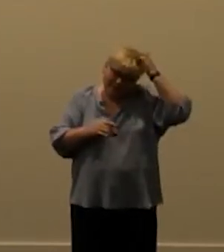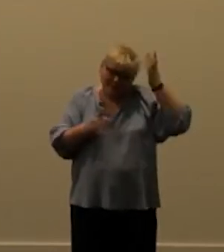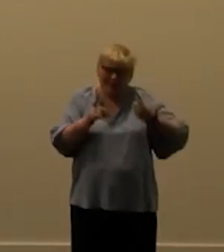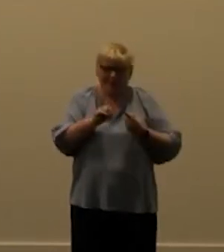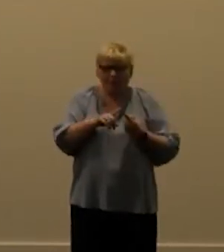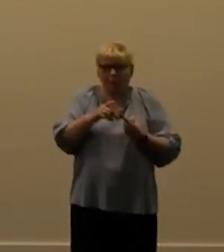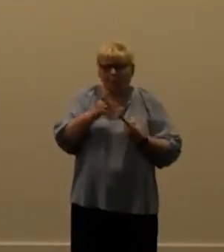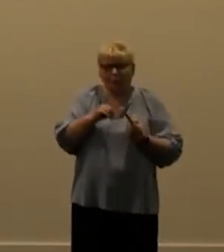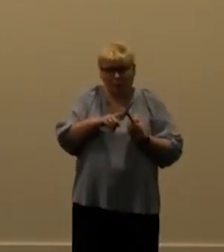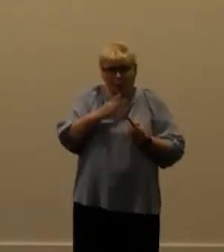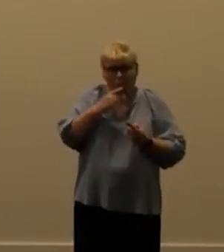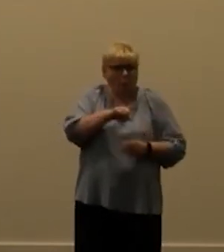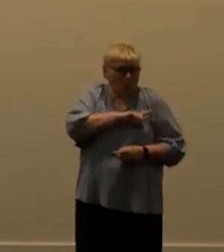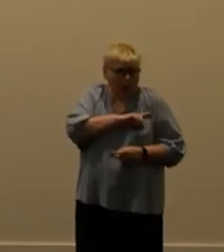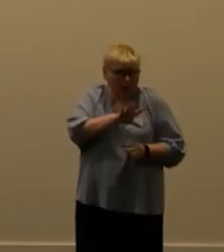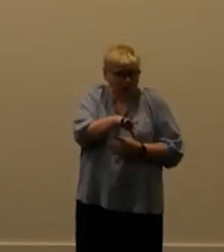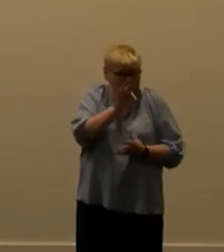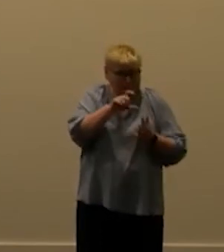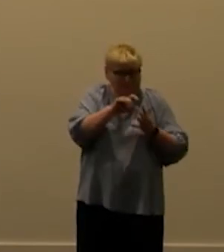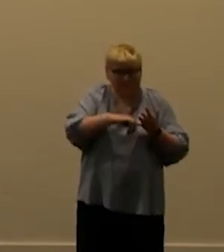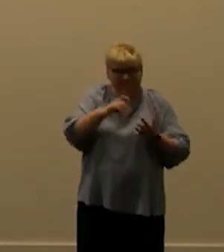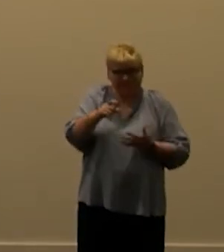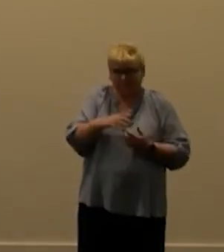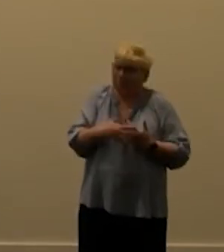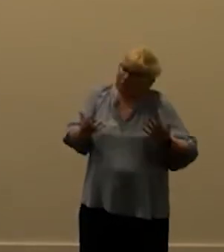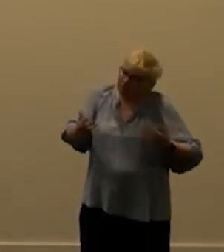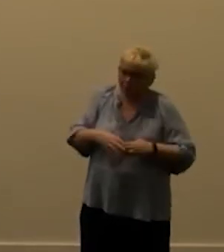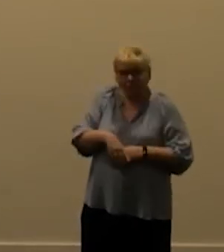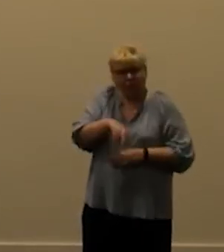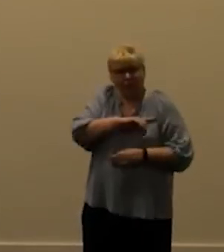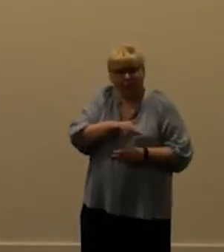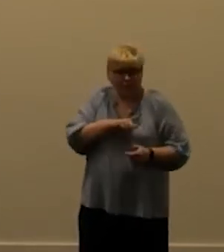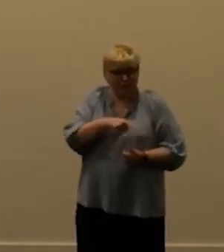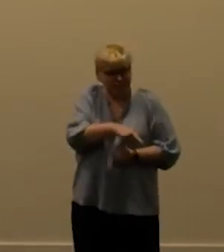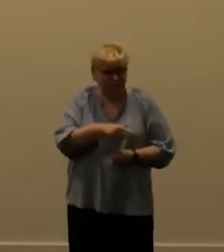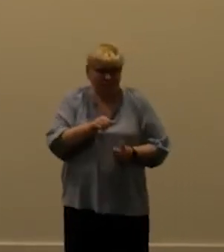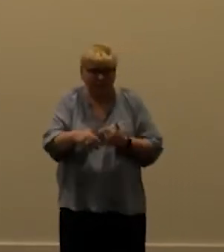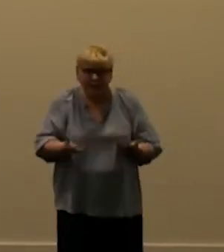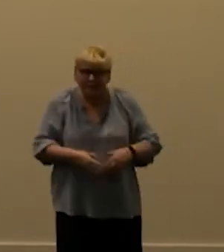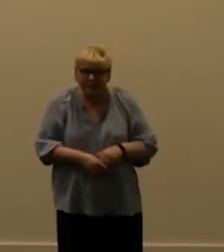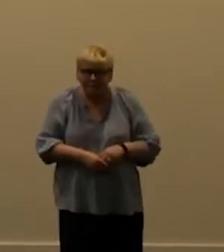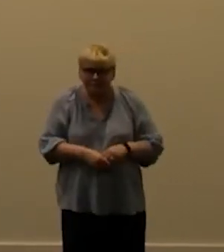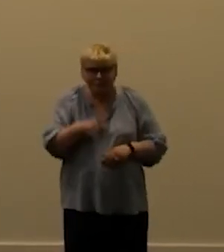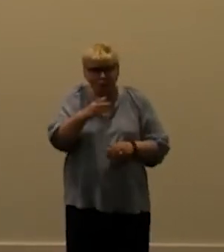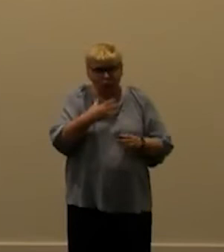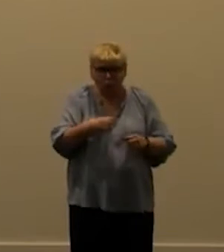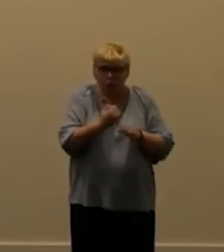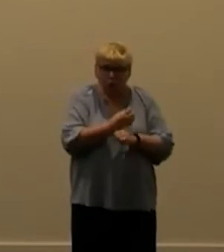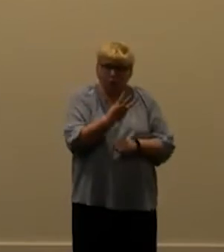for DSC then? Well, why would you go for DSC? Yeah. I'll tell you why, because it's kind of the only show in town, really, is the thing. If you want to do